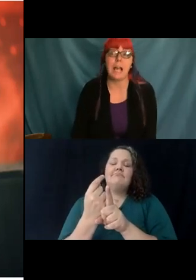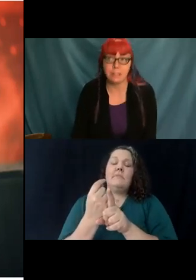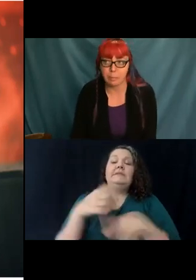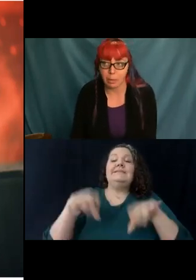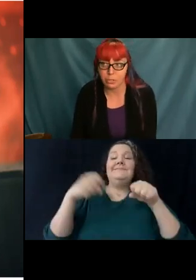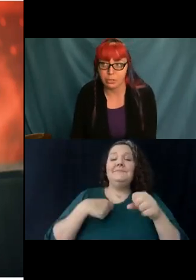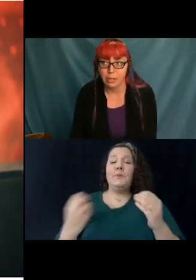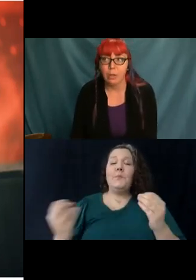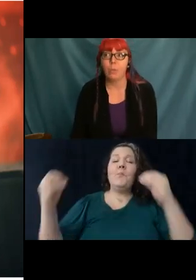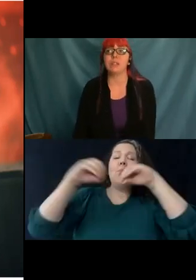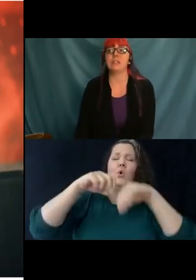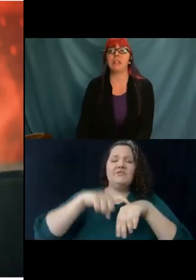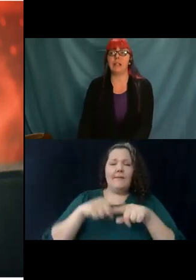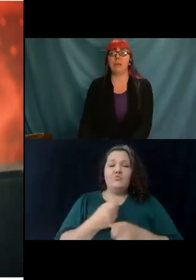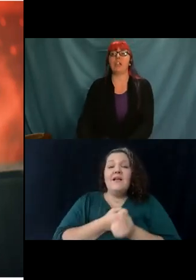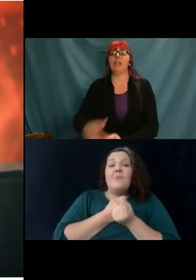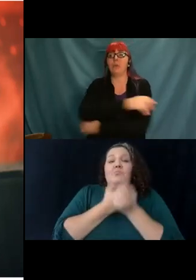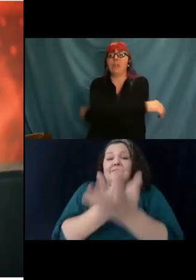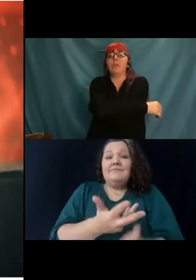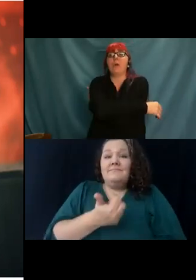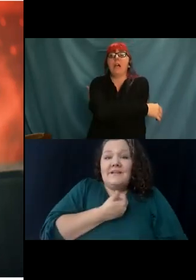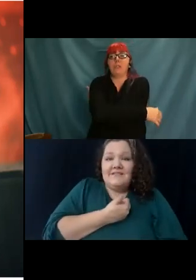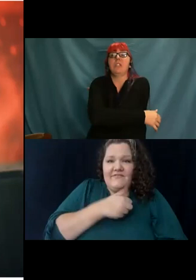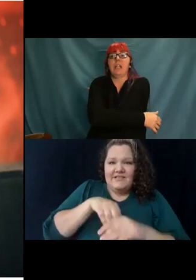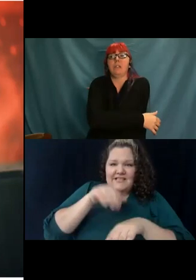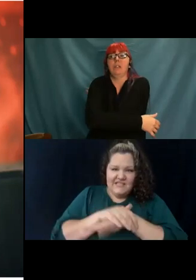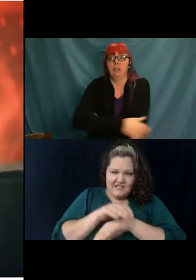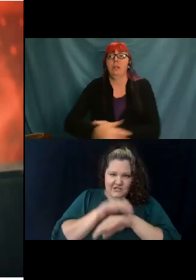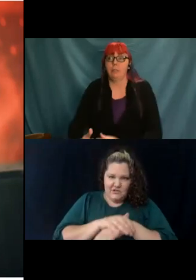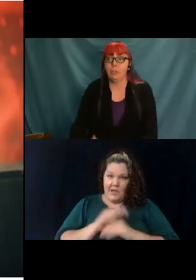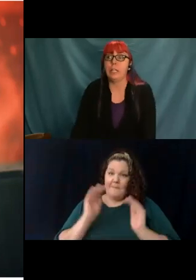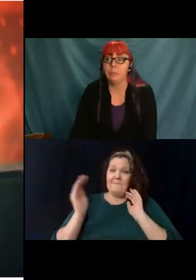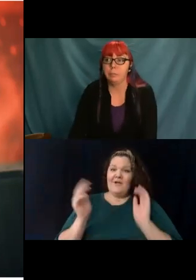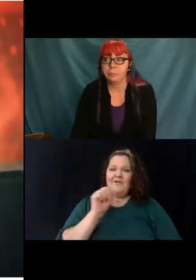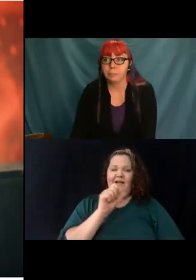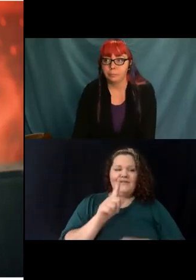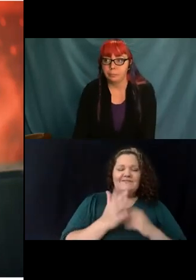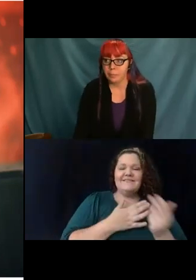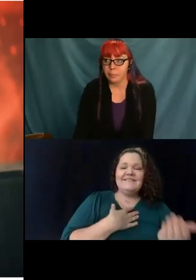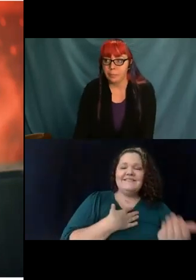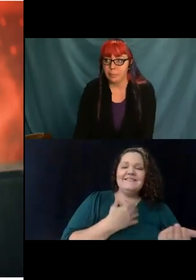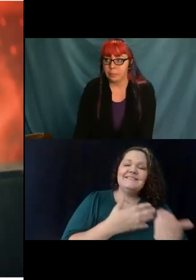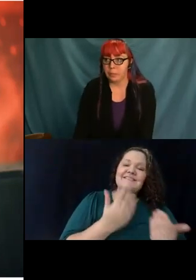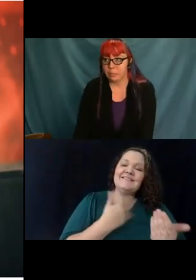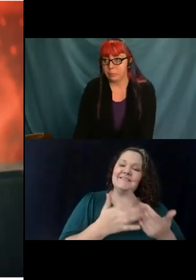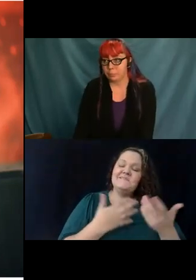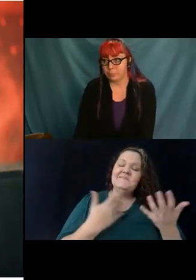specifically ask about. Whereas in sign language, I know that I'm going to understand fully.